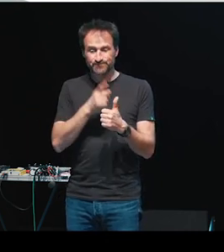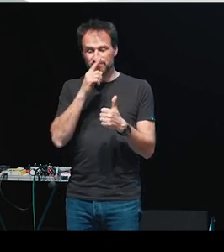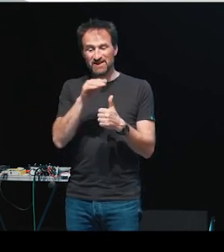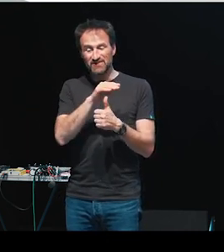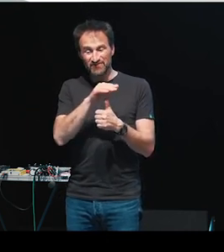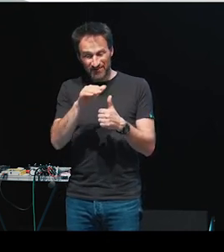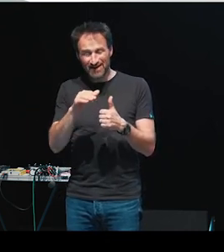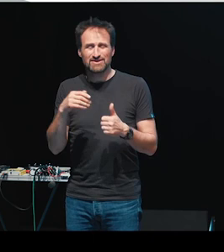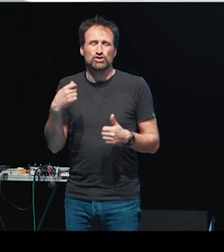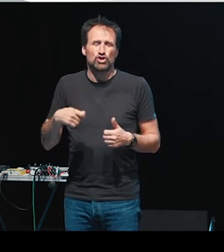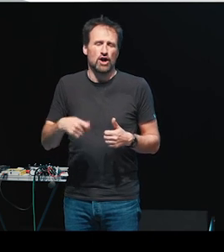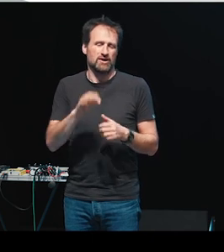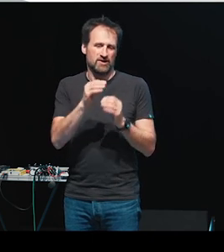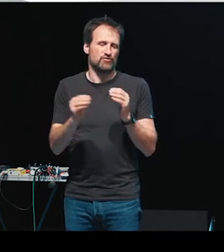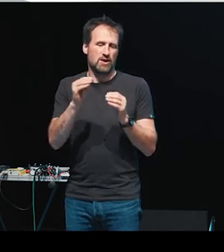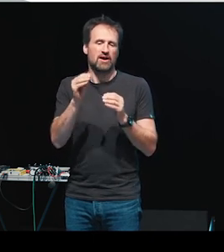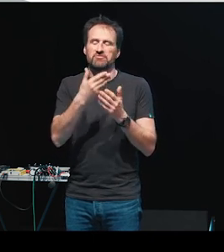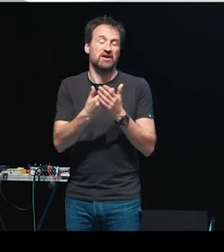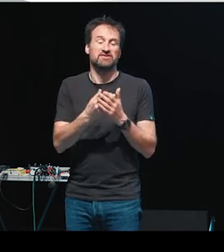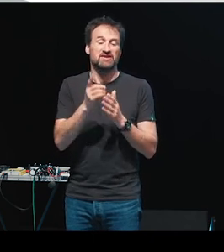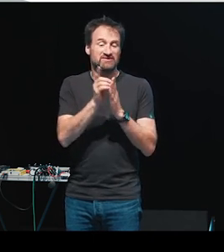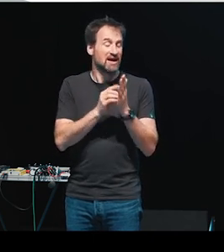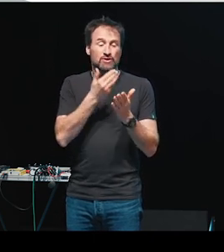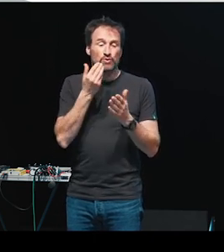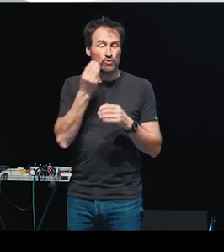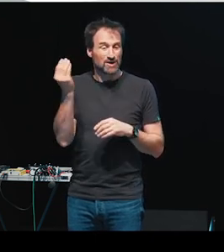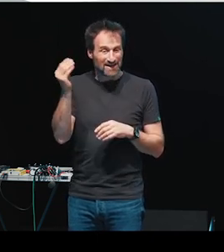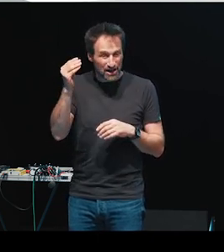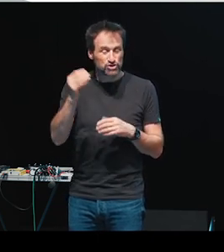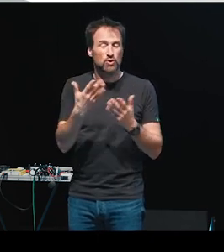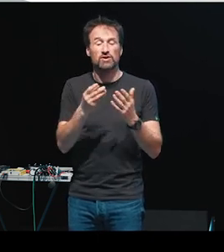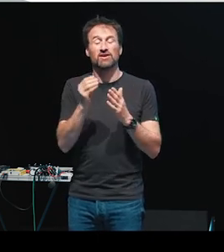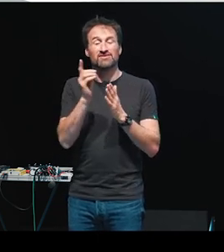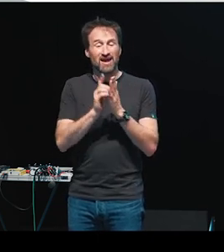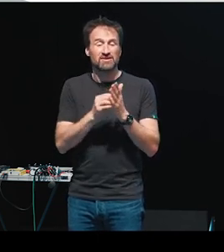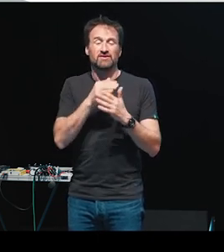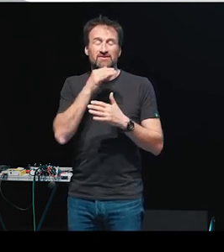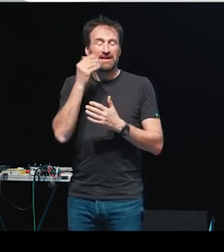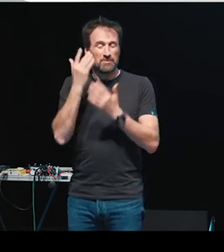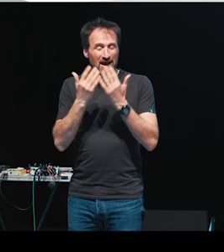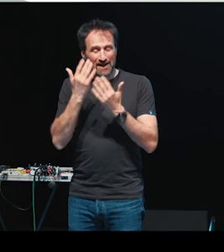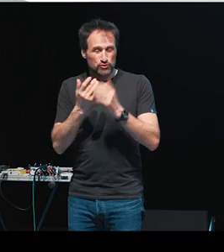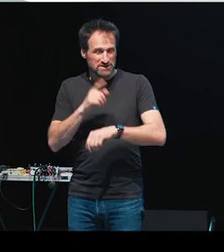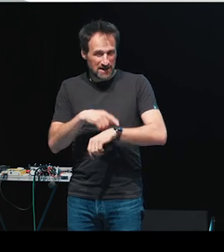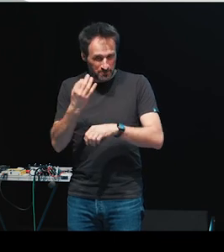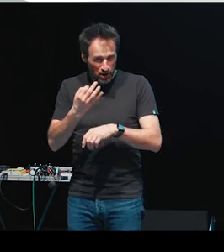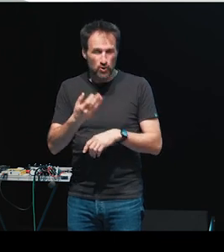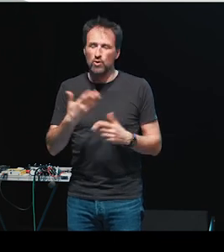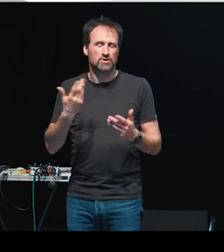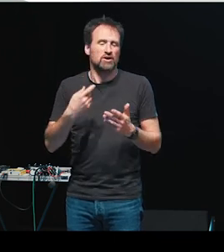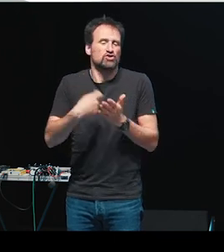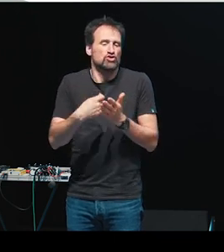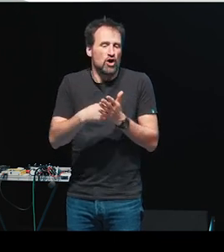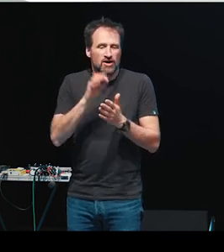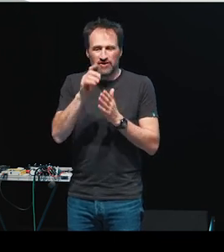load. Maybe it's data that's not cached, or data that requires a lot of computation, or just something that's expensive to look up. The